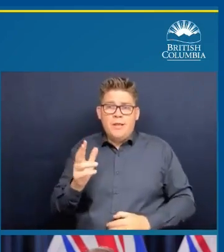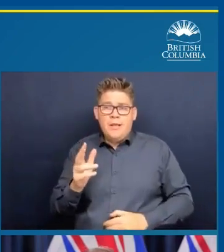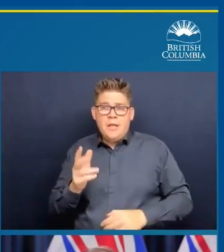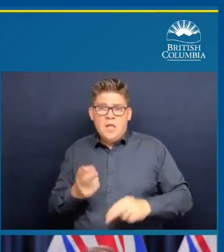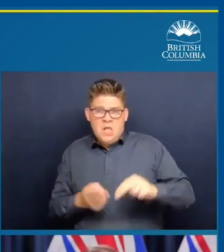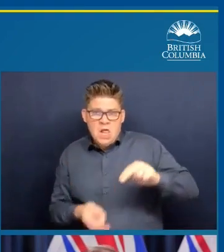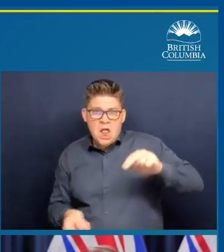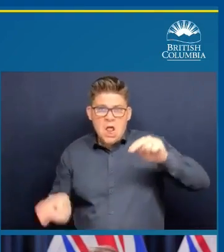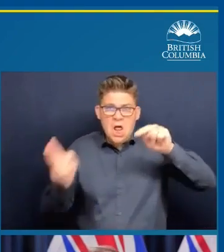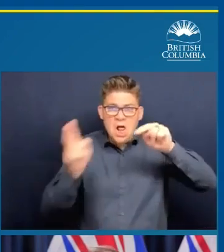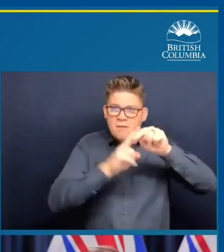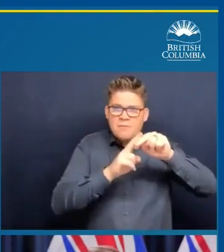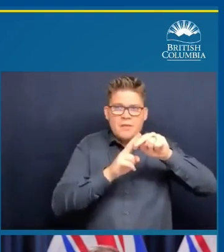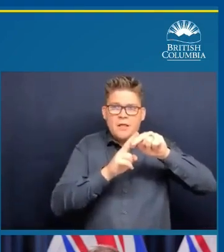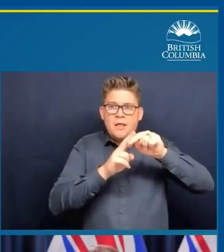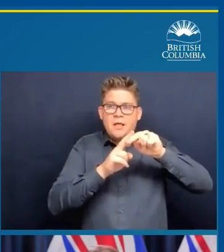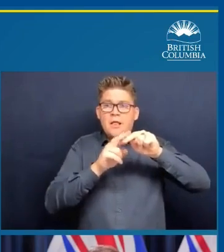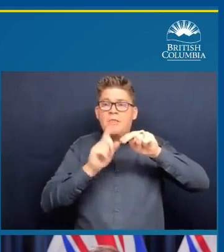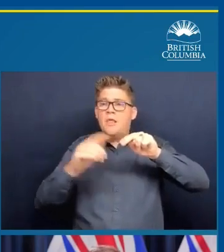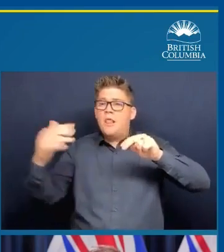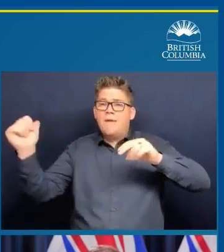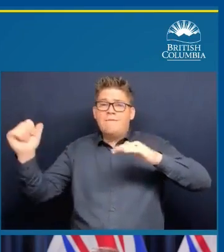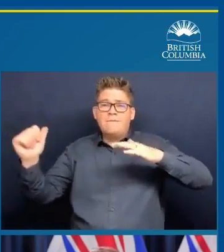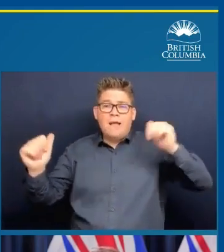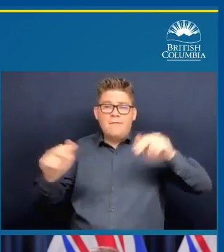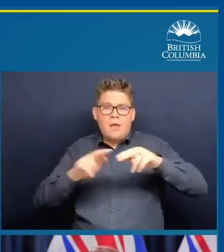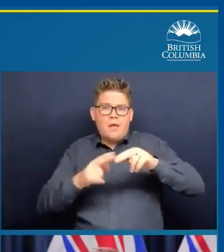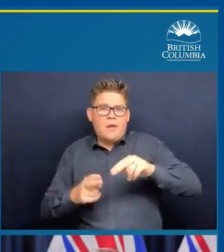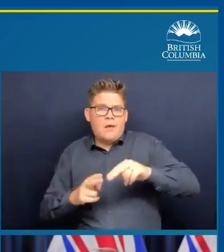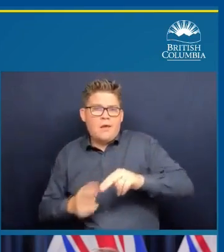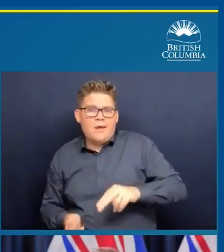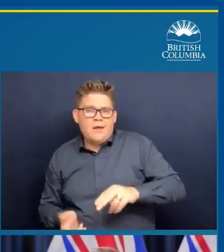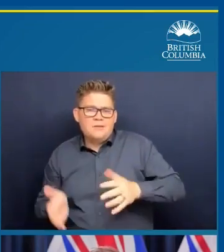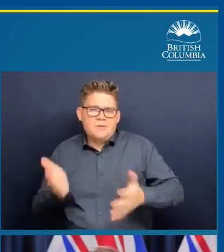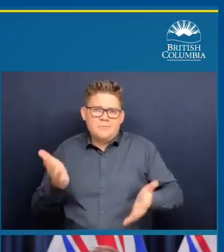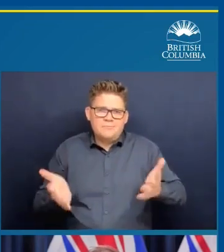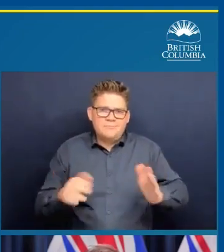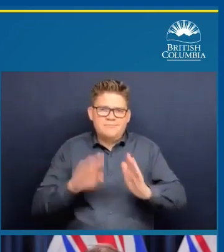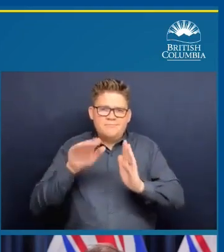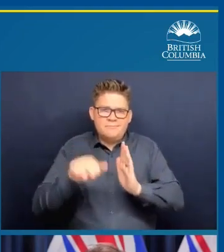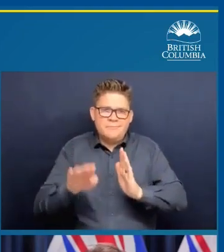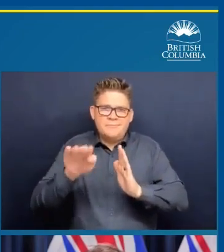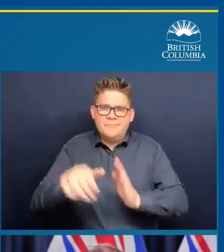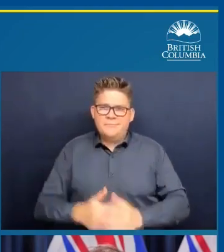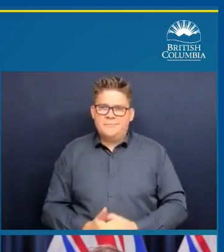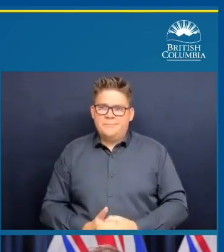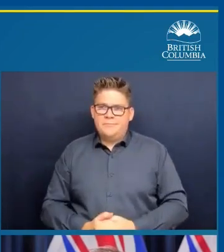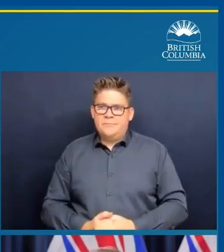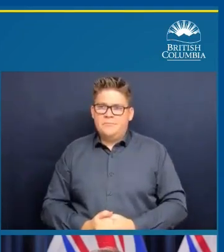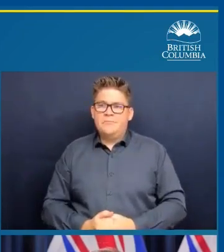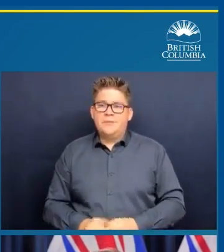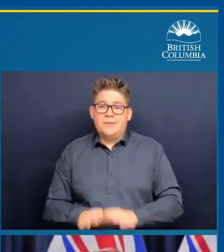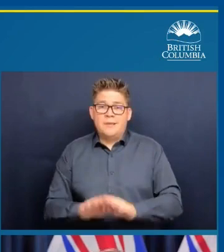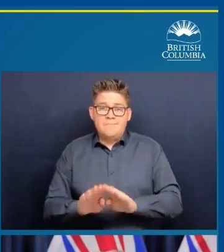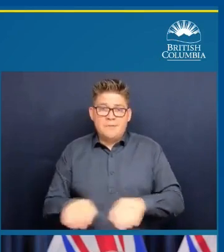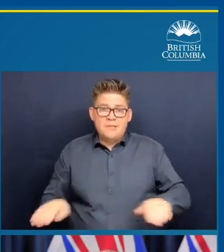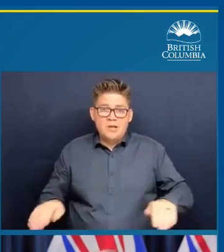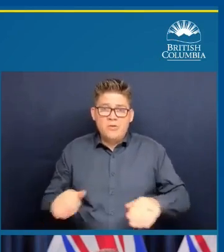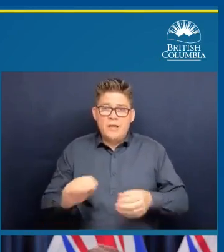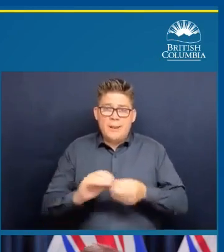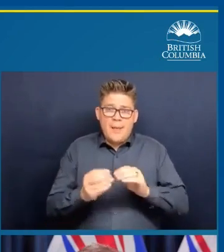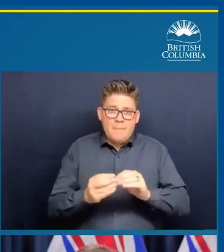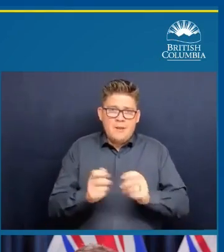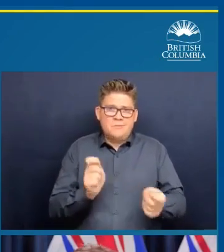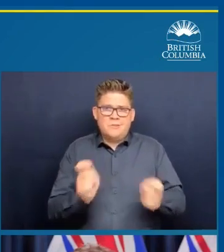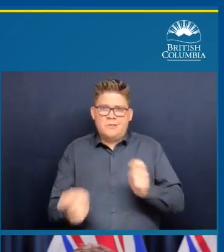numbers. The pediatric ICU rates tend to change more, of course, as we've said, but essentially we are at,